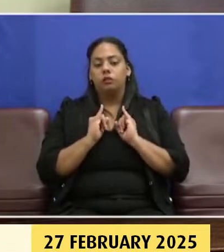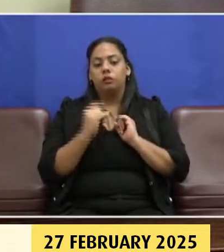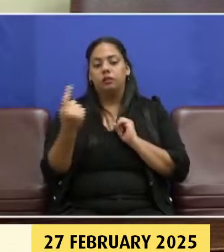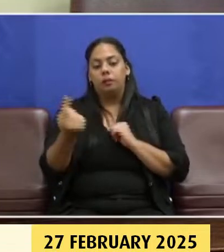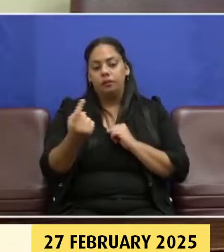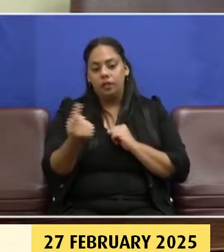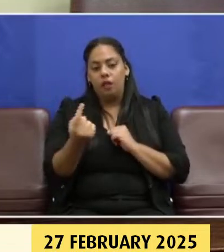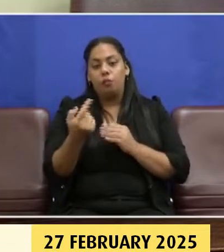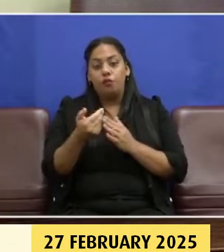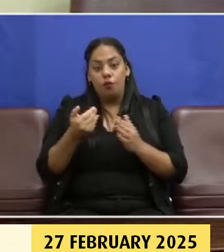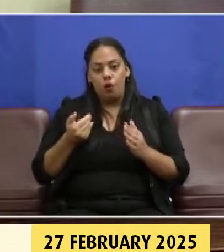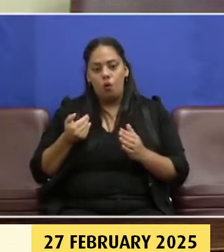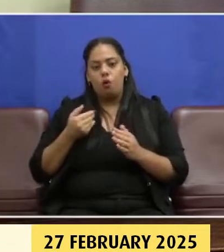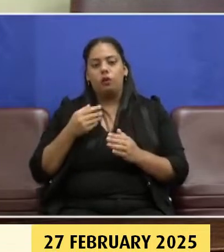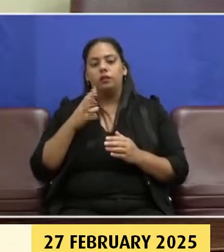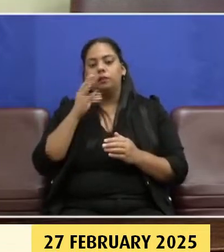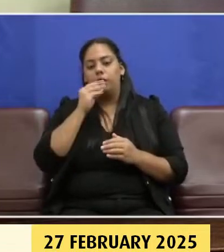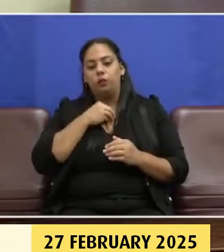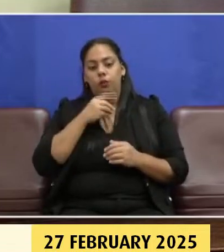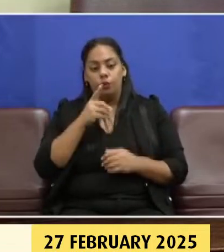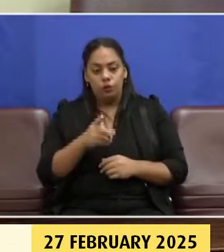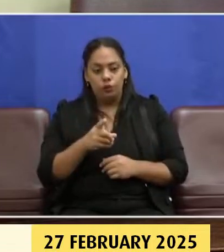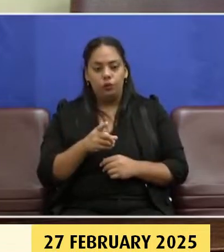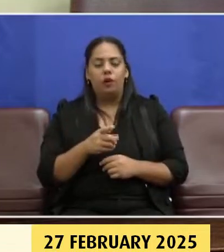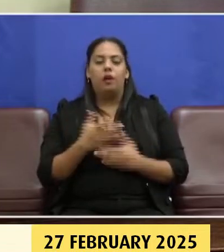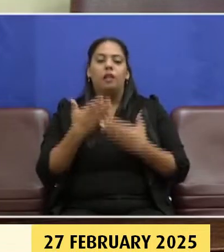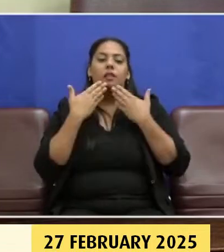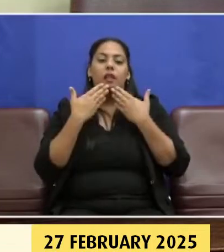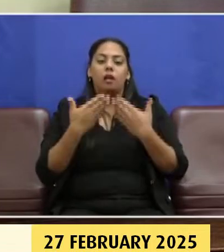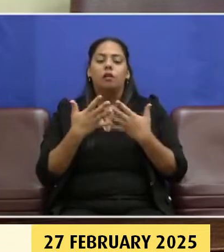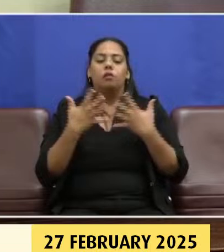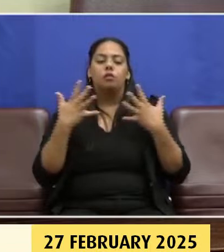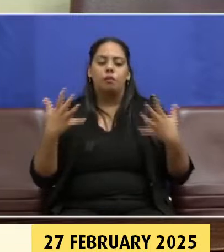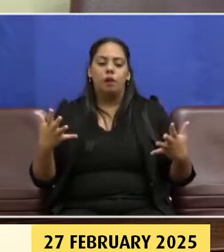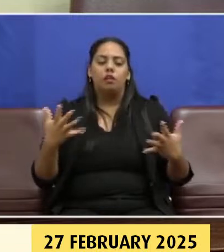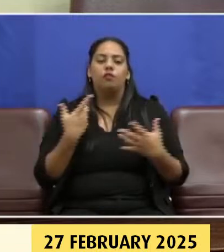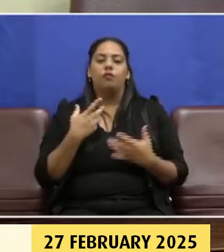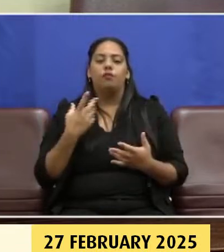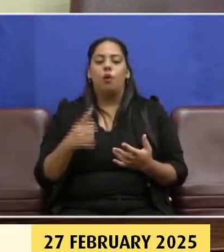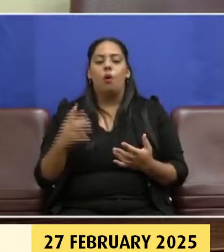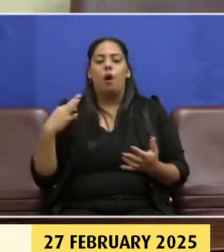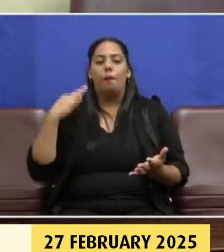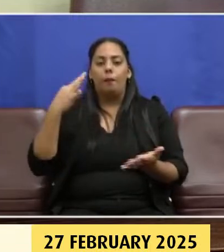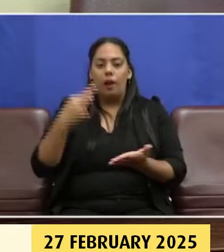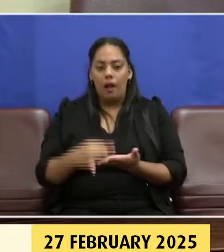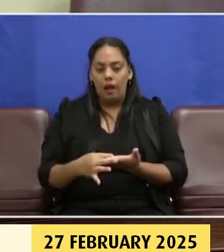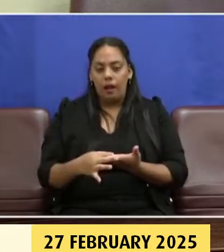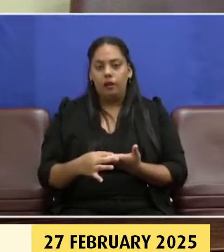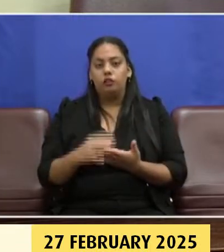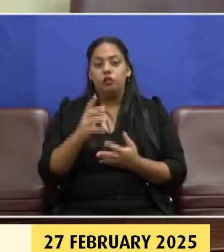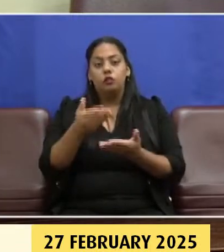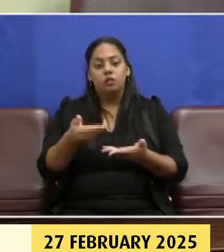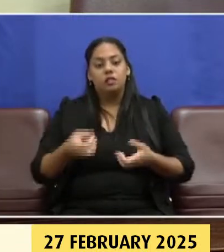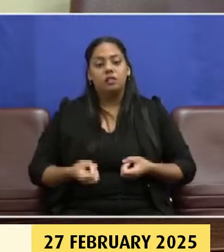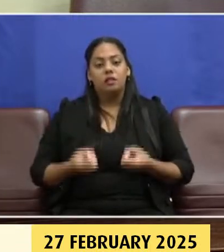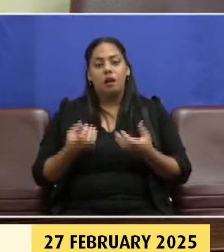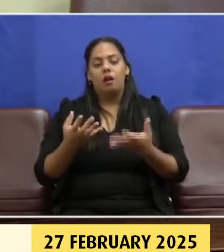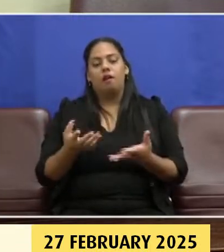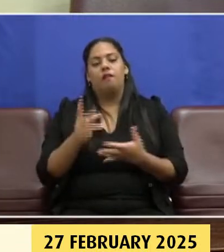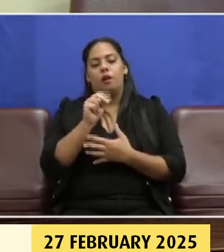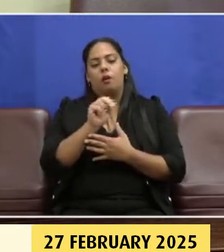they talk to you. And thank you very much for applying to serve on the NYDA, to be